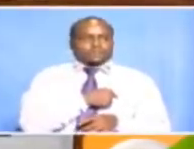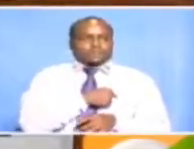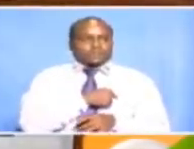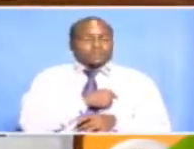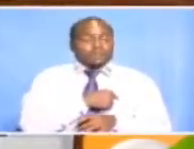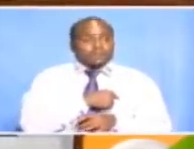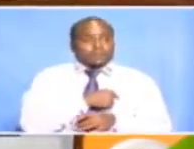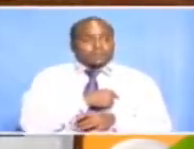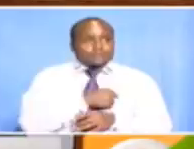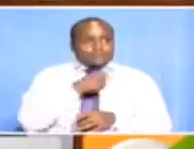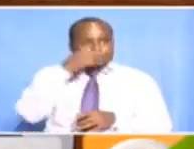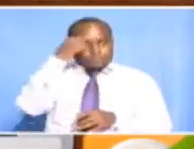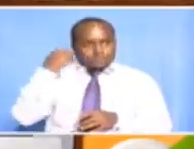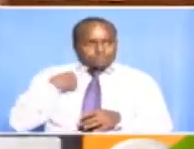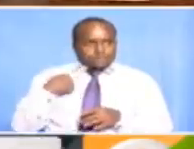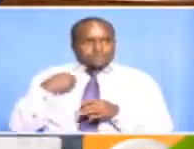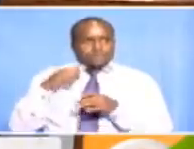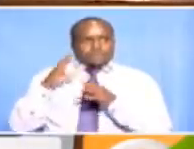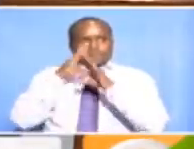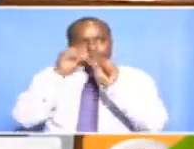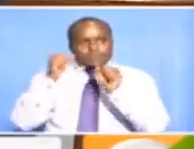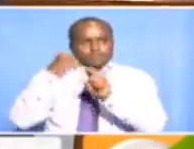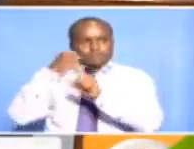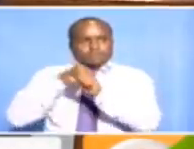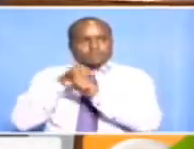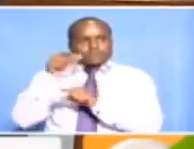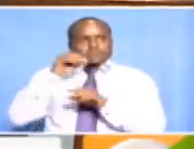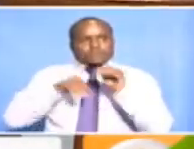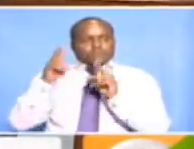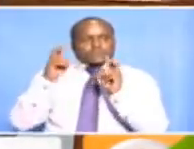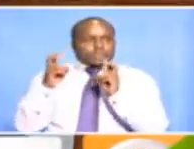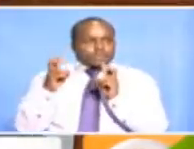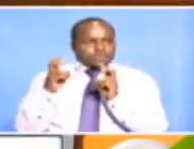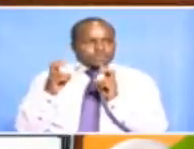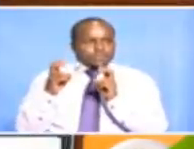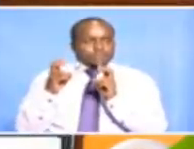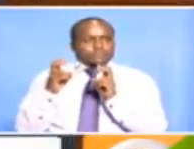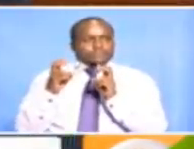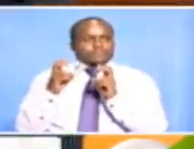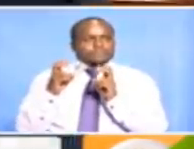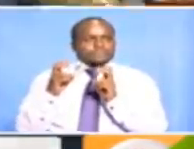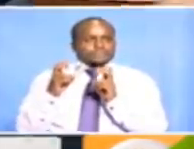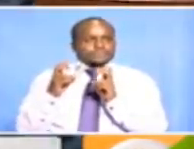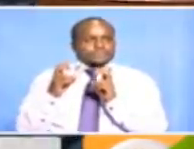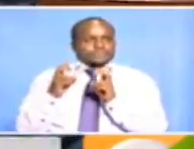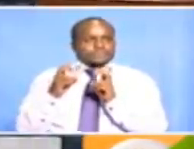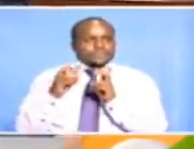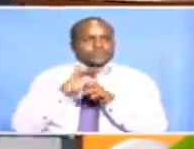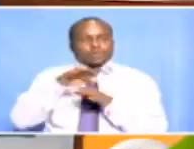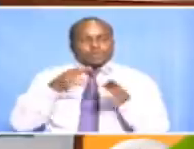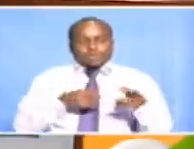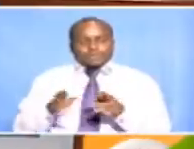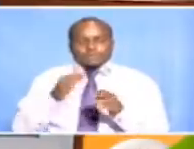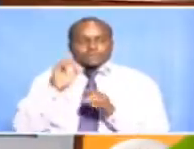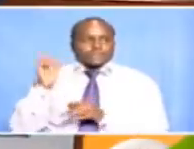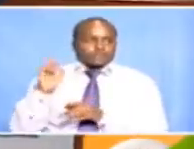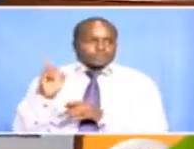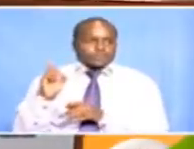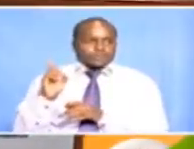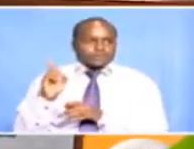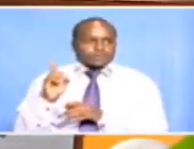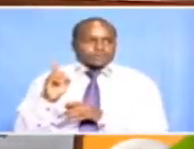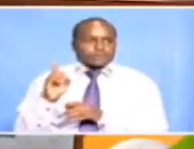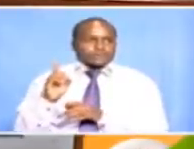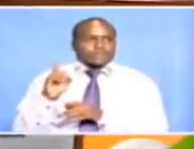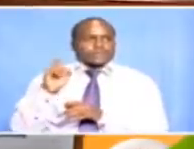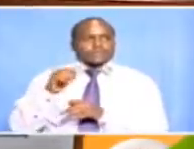Because me and the president, we are pushing on this corruption issue. We are pushing on all the rivers in Nairobi. They should have a smooth